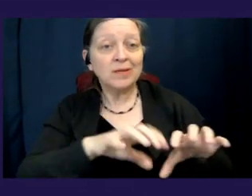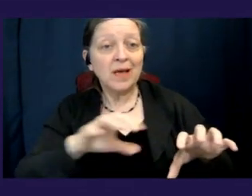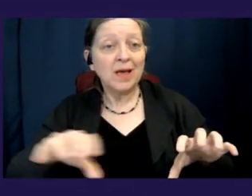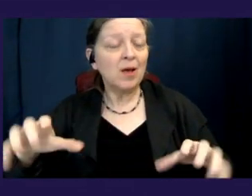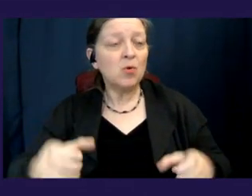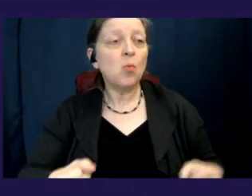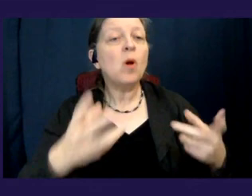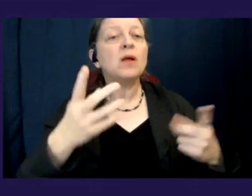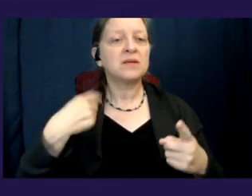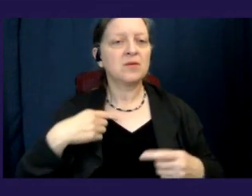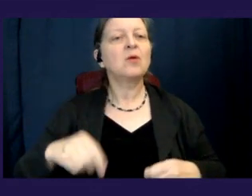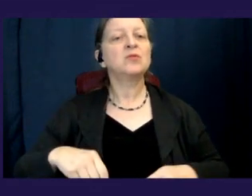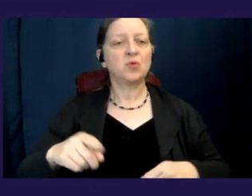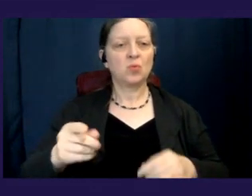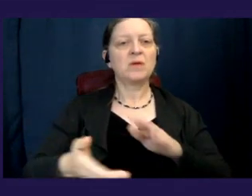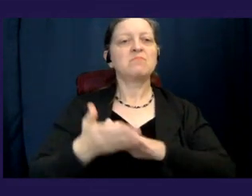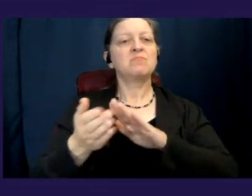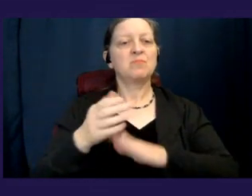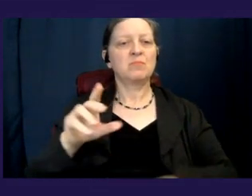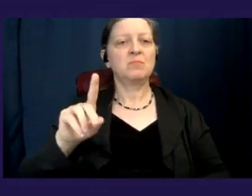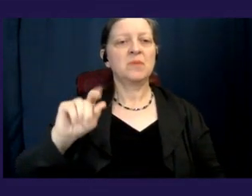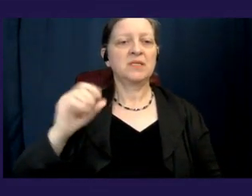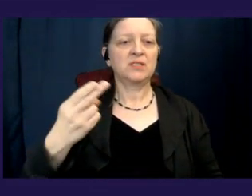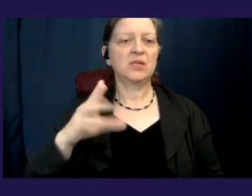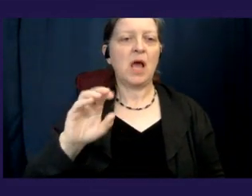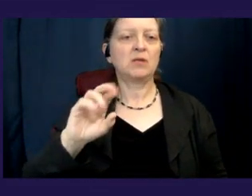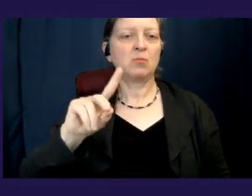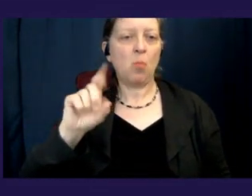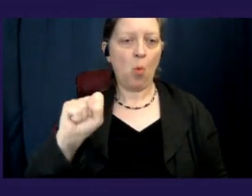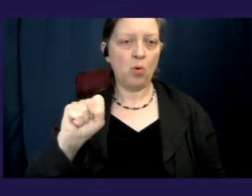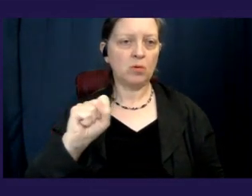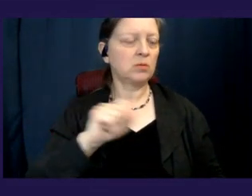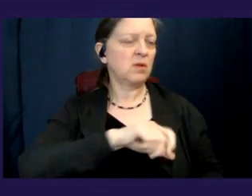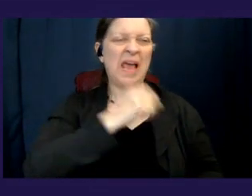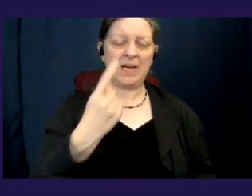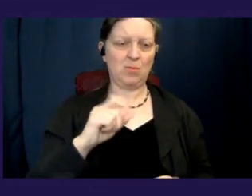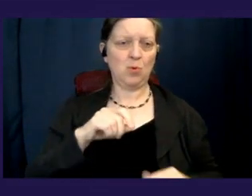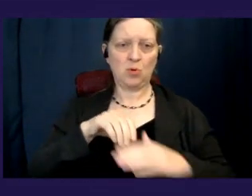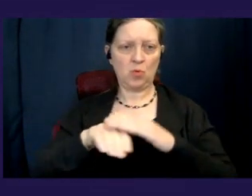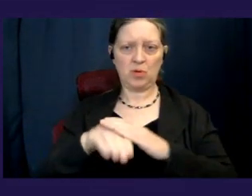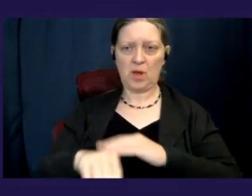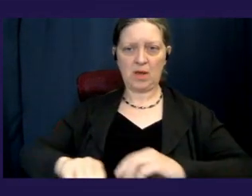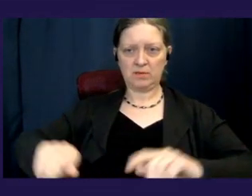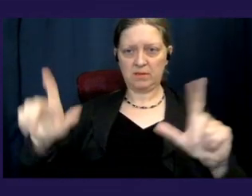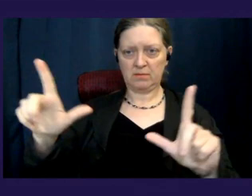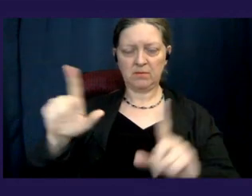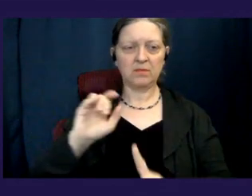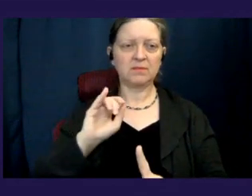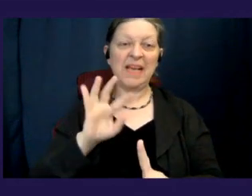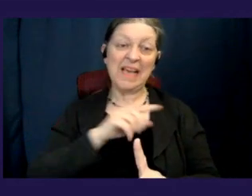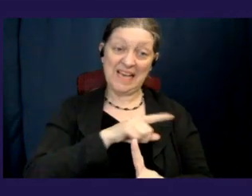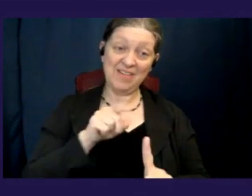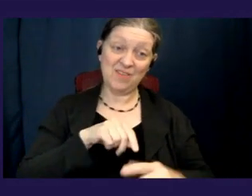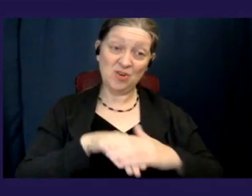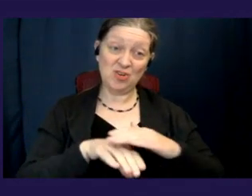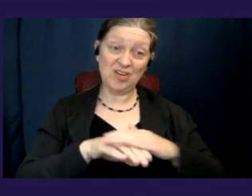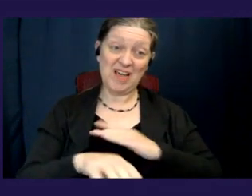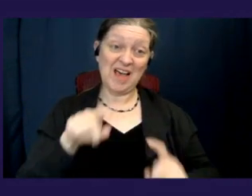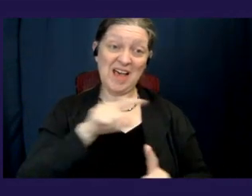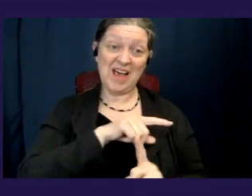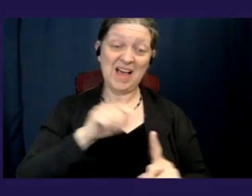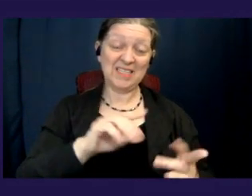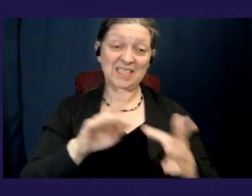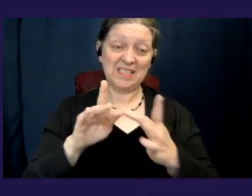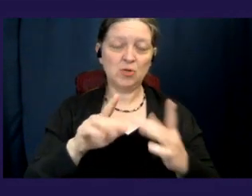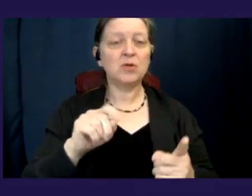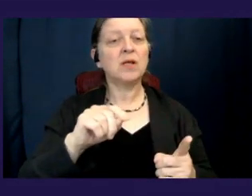have access to, assuming they had access to the internet. And we did that same thing when it came to mpox, when mpox became a thing, and when it came